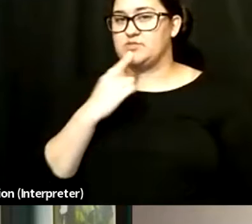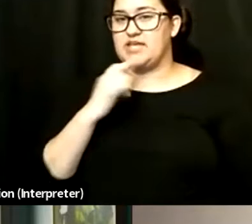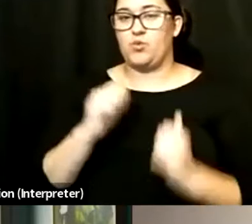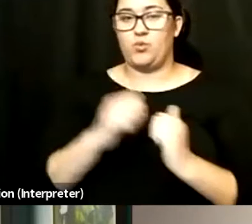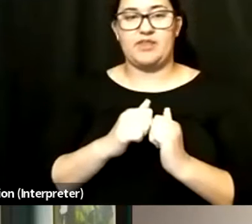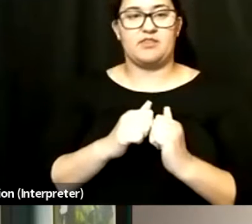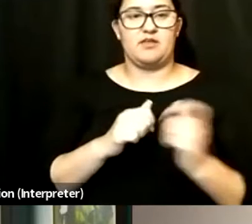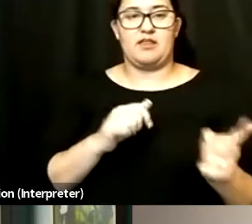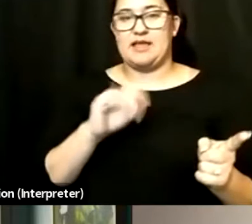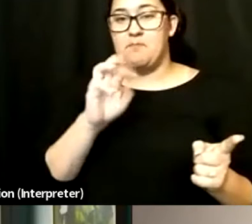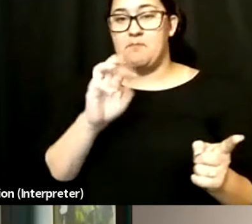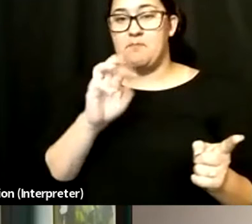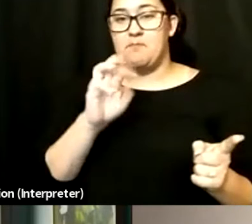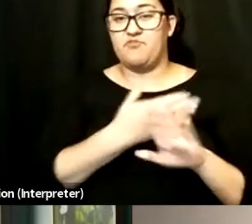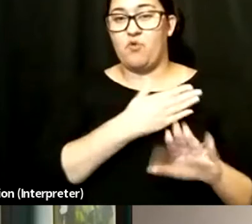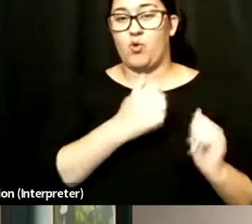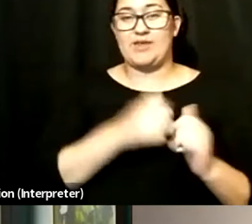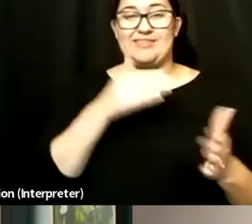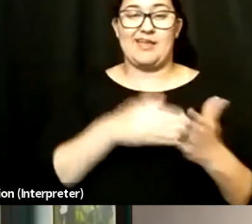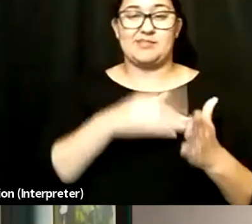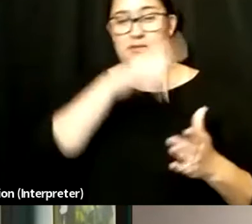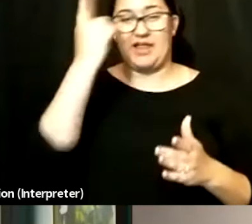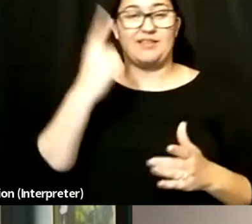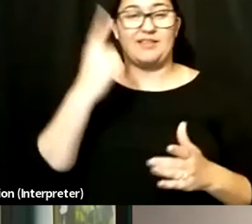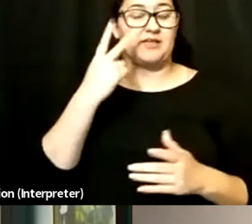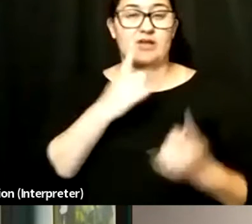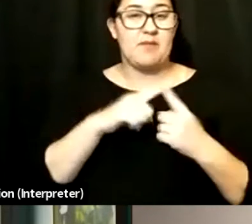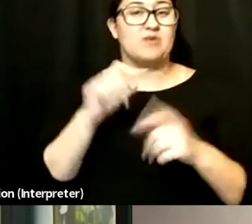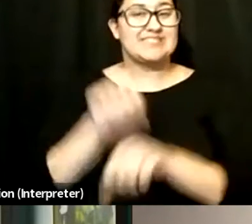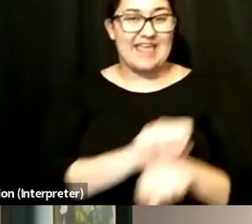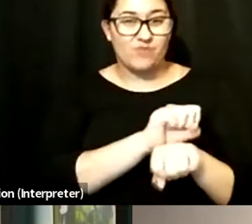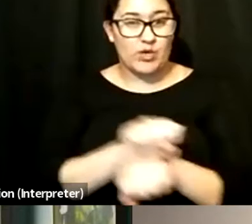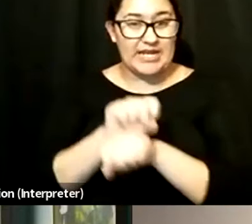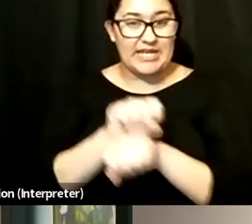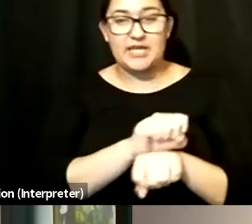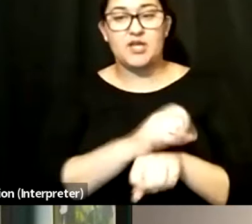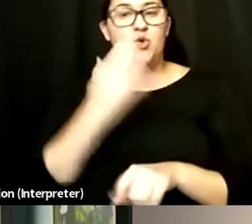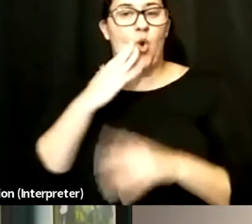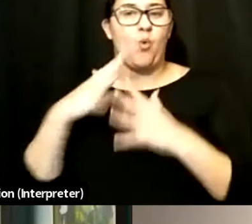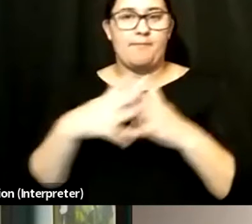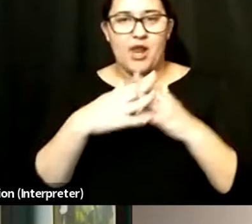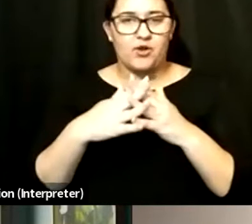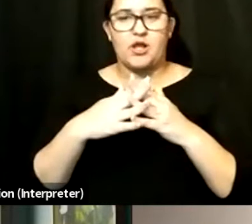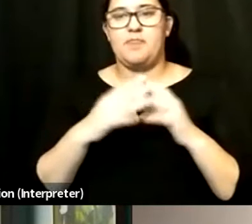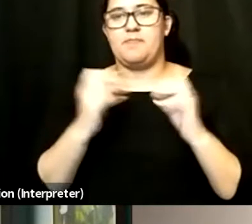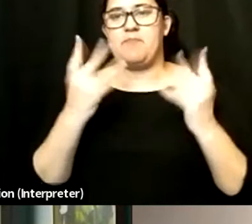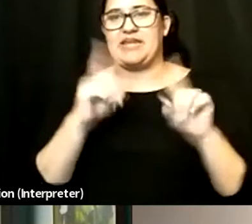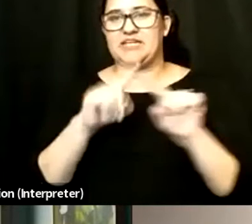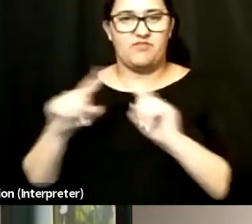anti-blackness. Looking at slavery, looking at many of the horrific